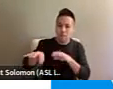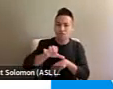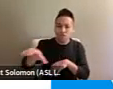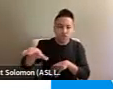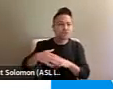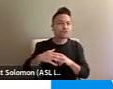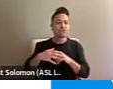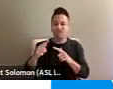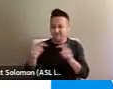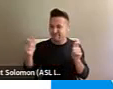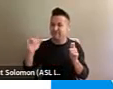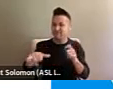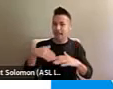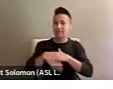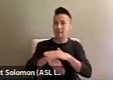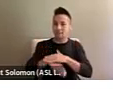Okay.